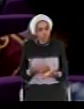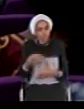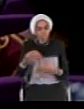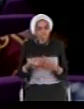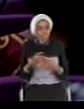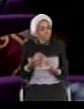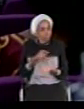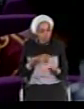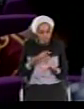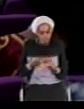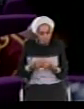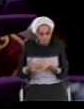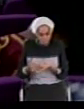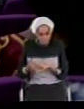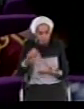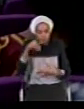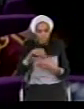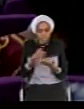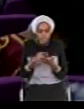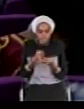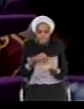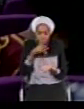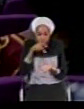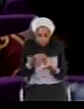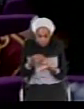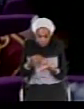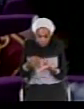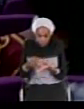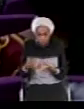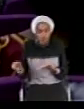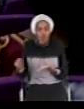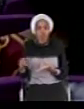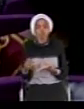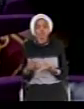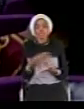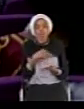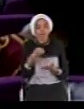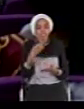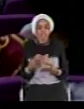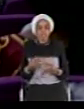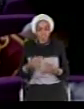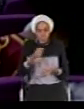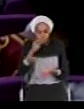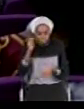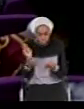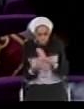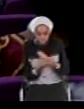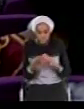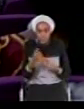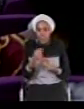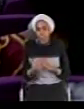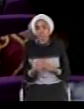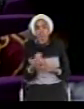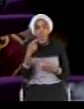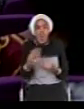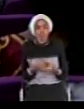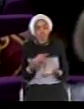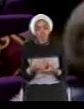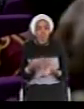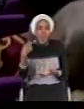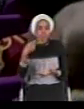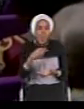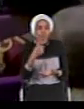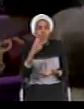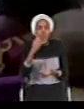its purity, in its originality. And they pervert the gospel. Galatians chapter 1